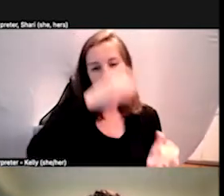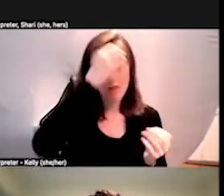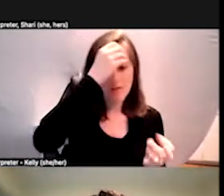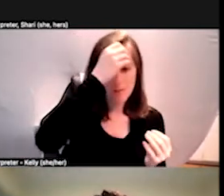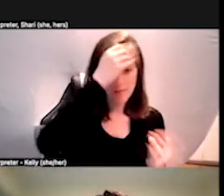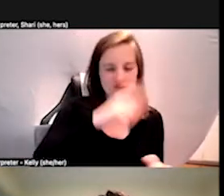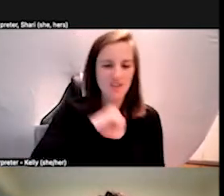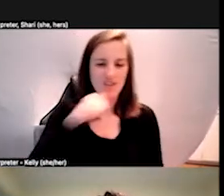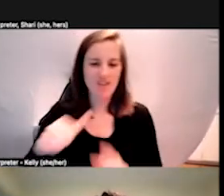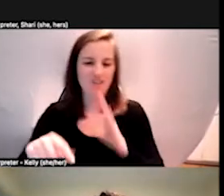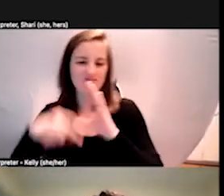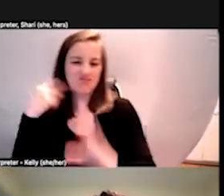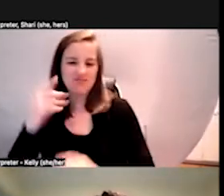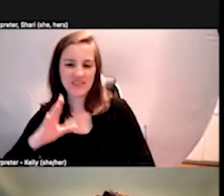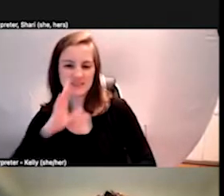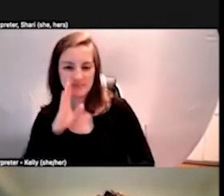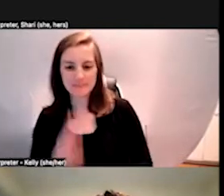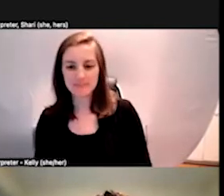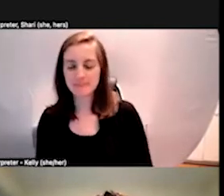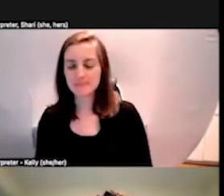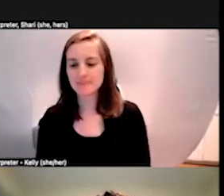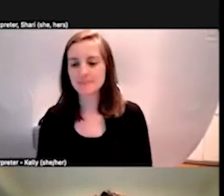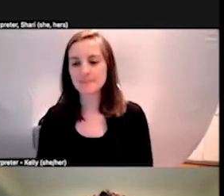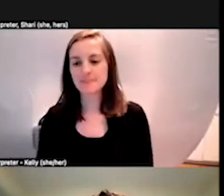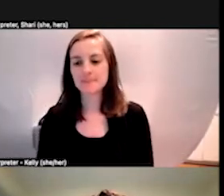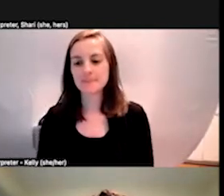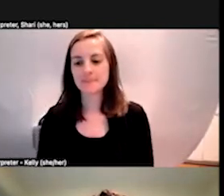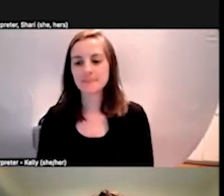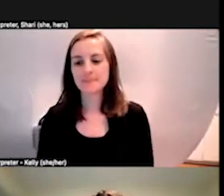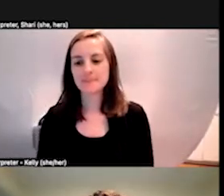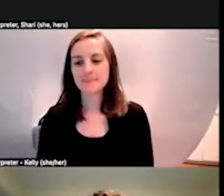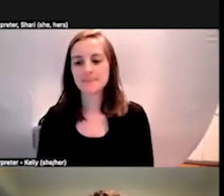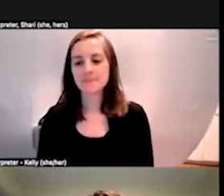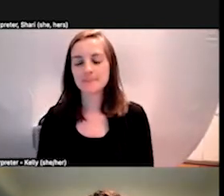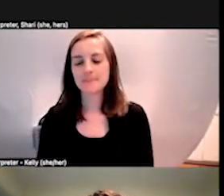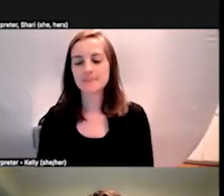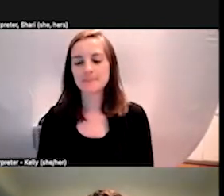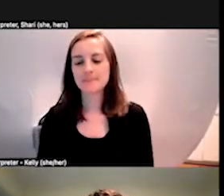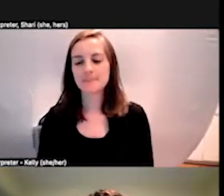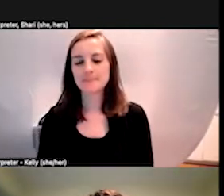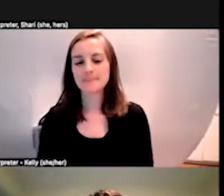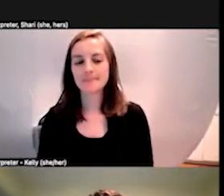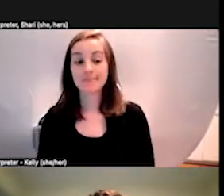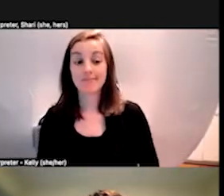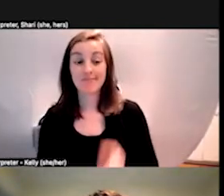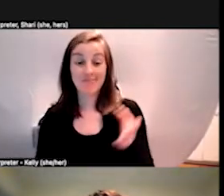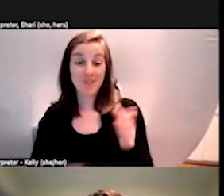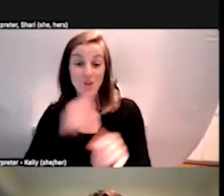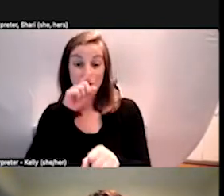general, though, what I would say the real answer to this question is community.